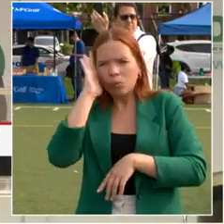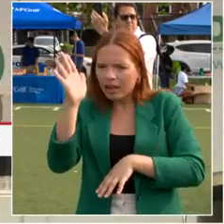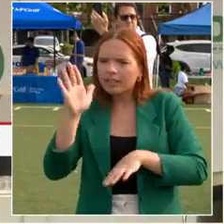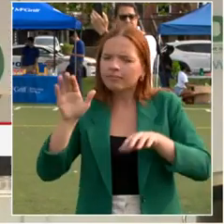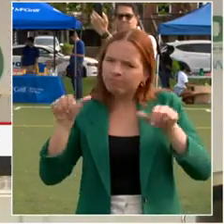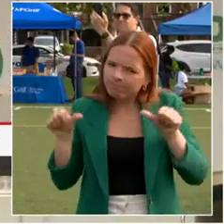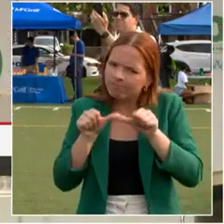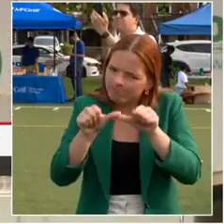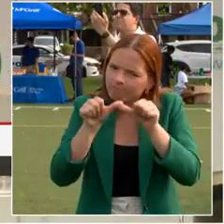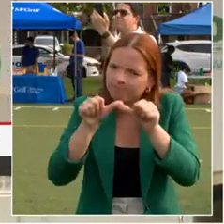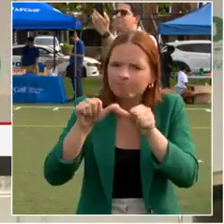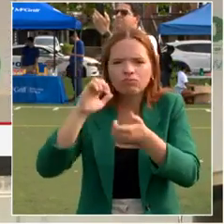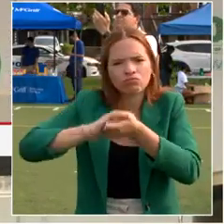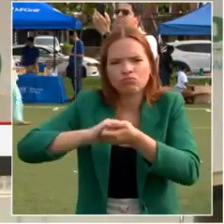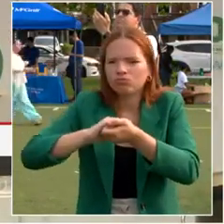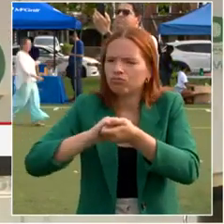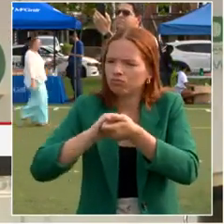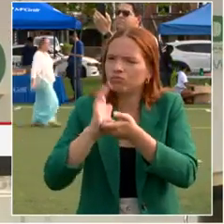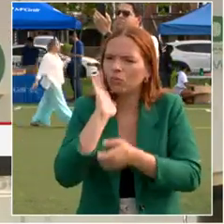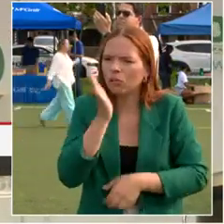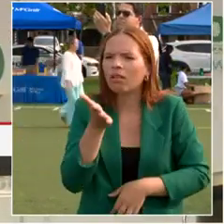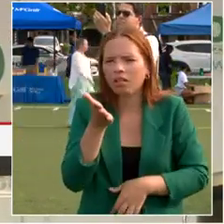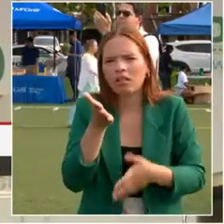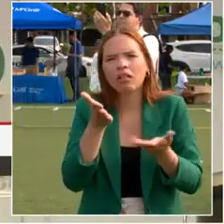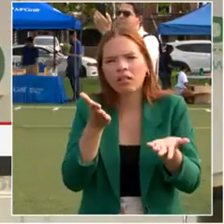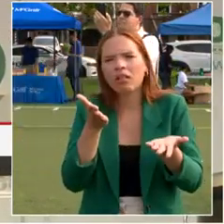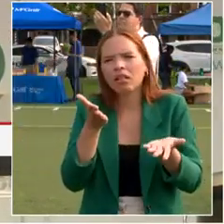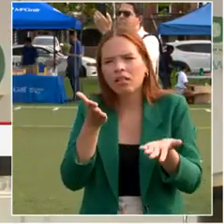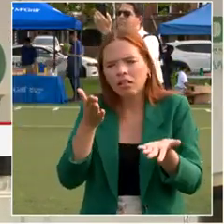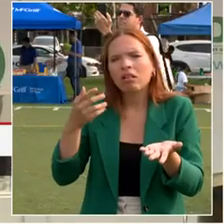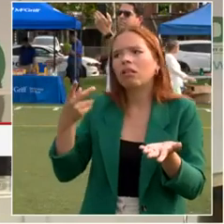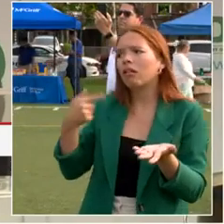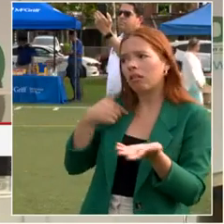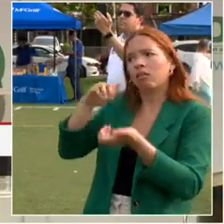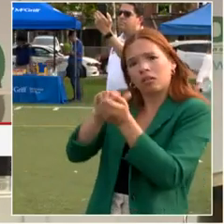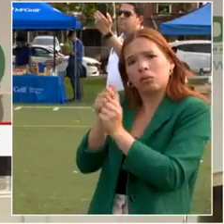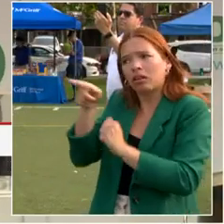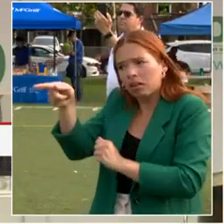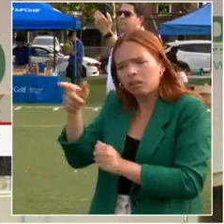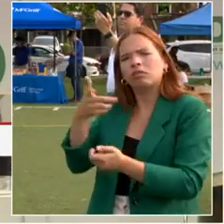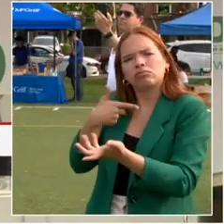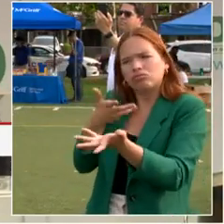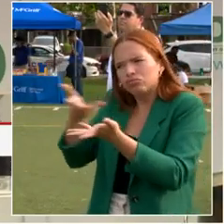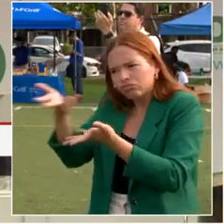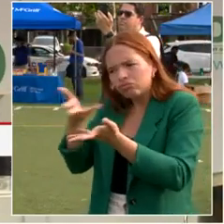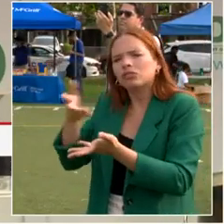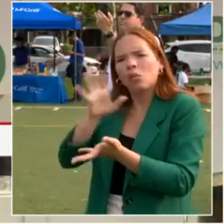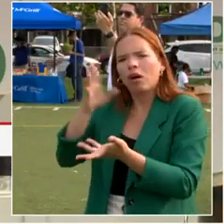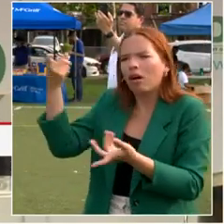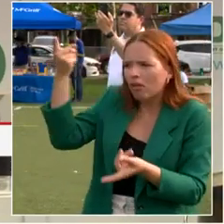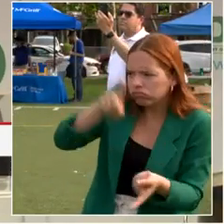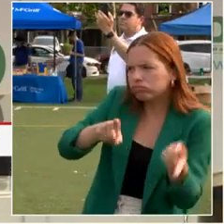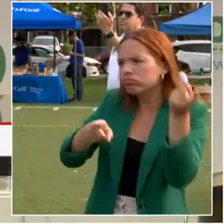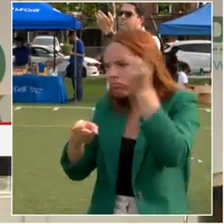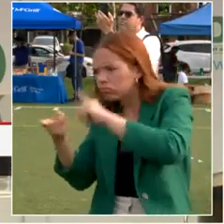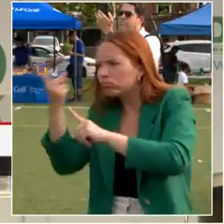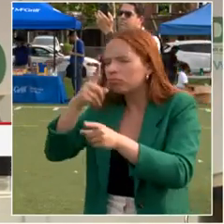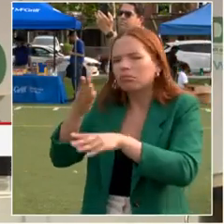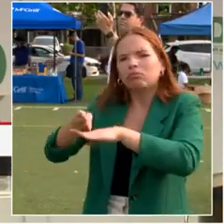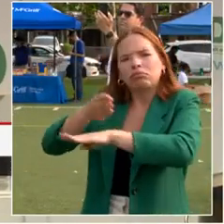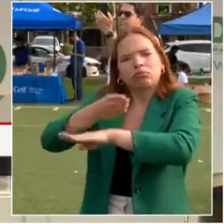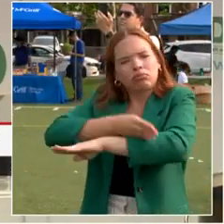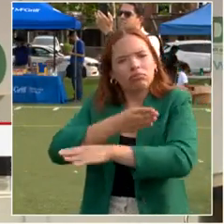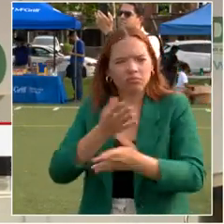to advance our mutual interest in promoting public safety. That's what we do every day. We are